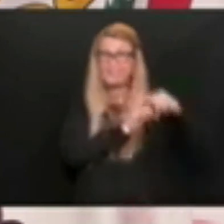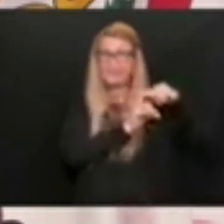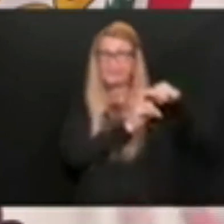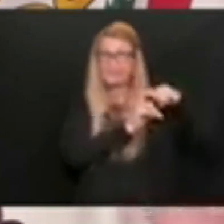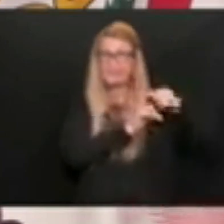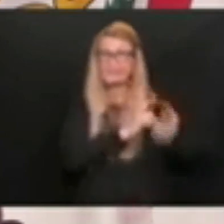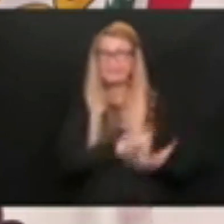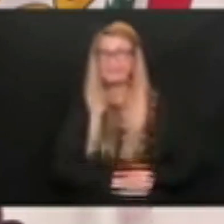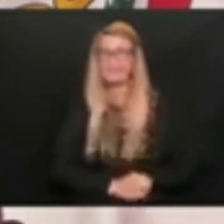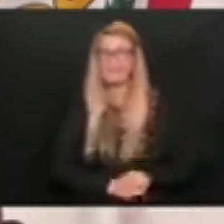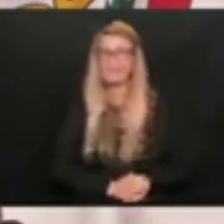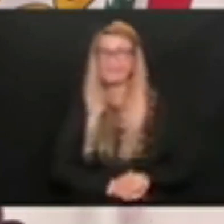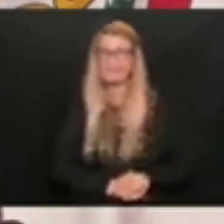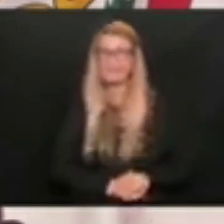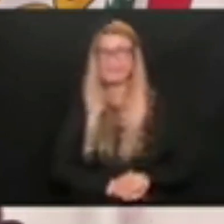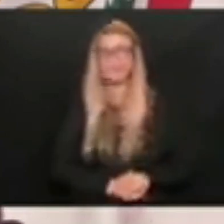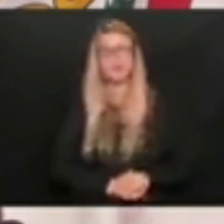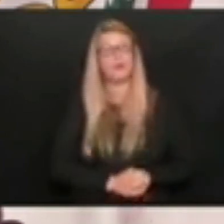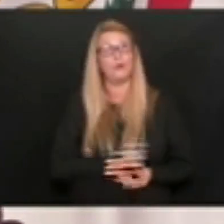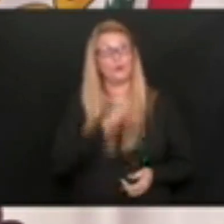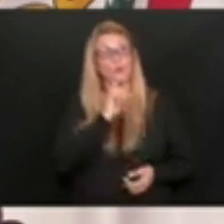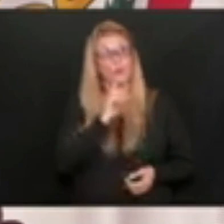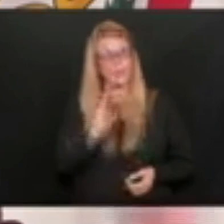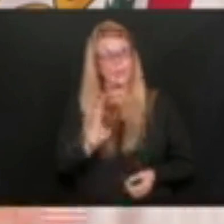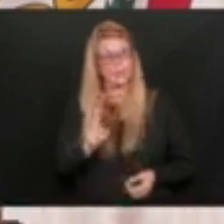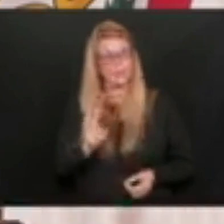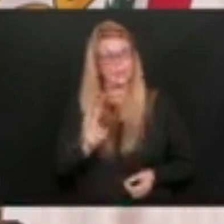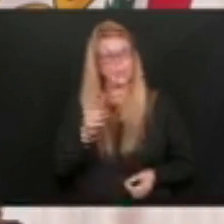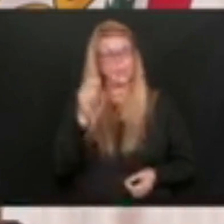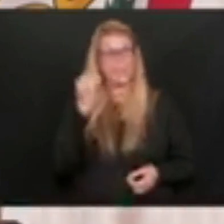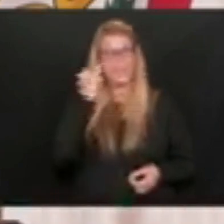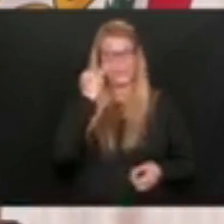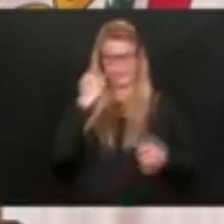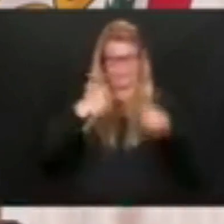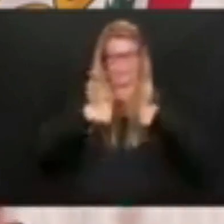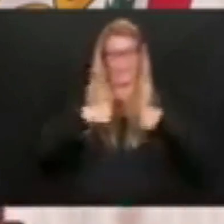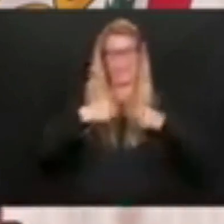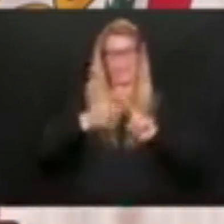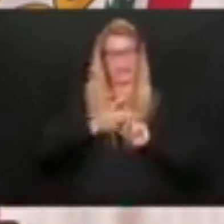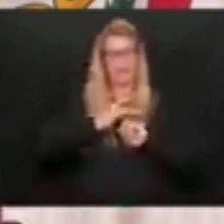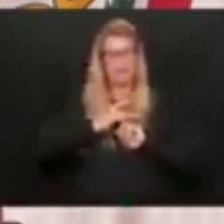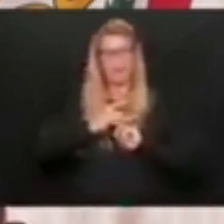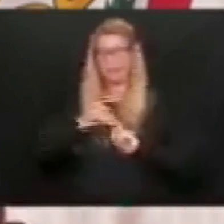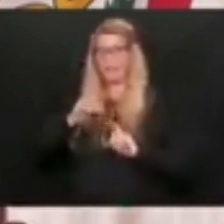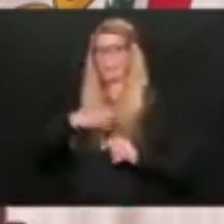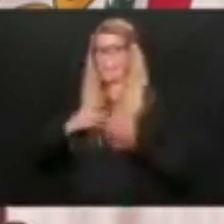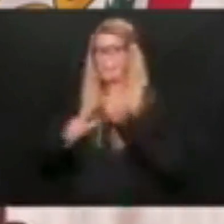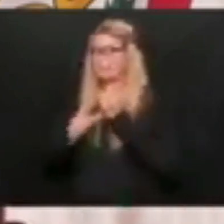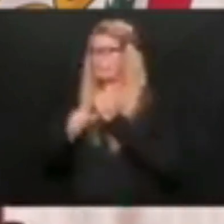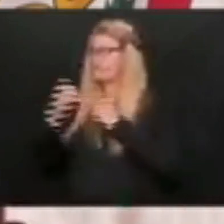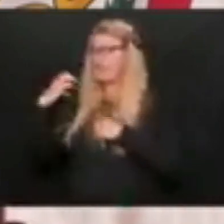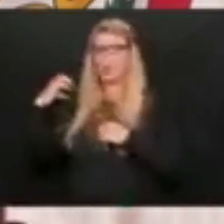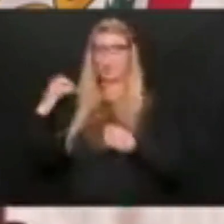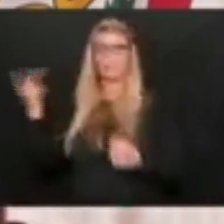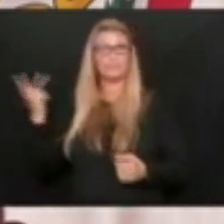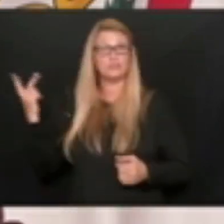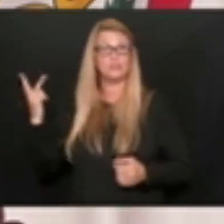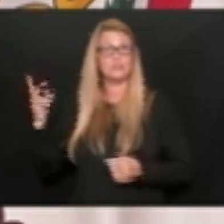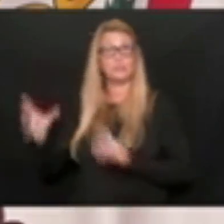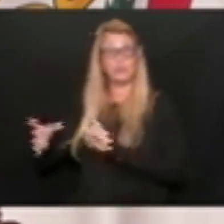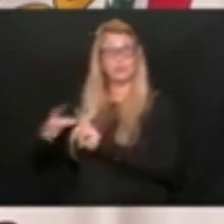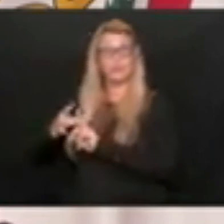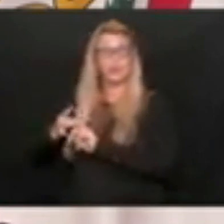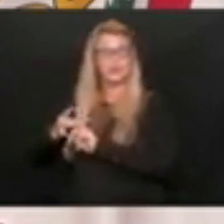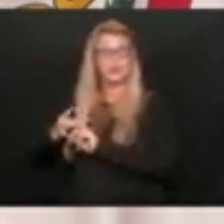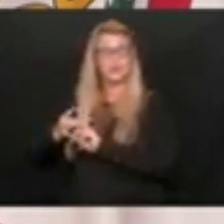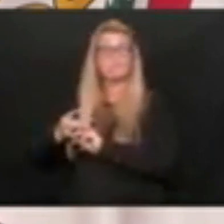up positive. What's the likelihood that myself or one of my assistant coaches, if we had been